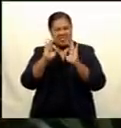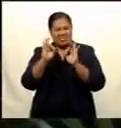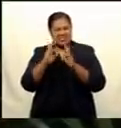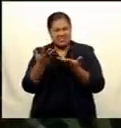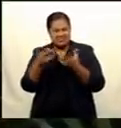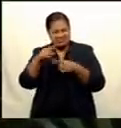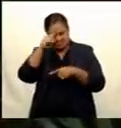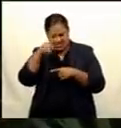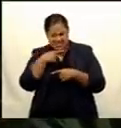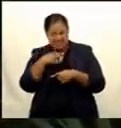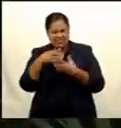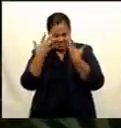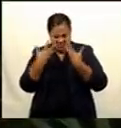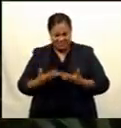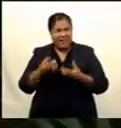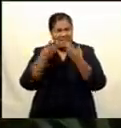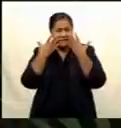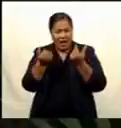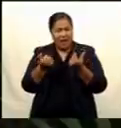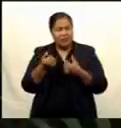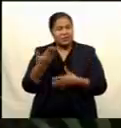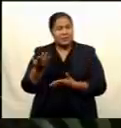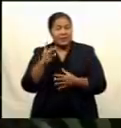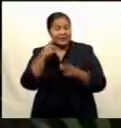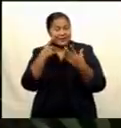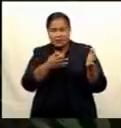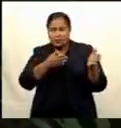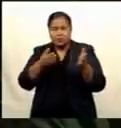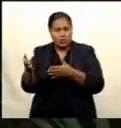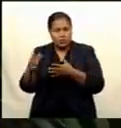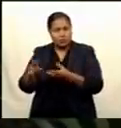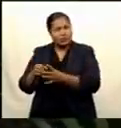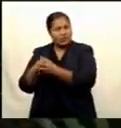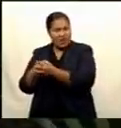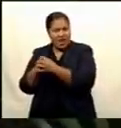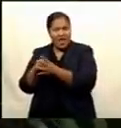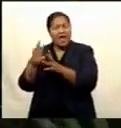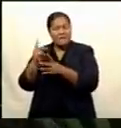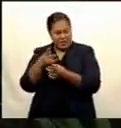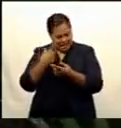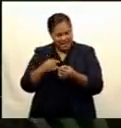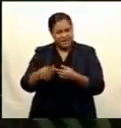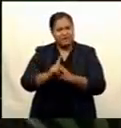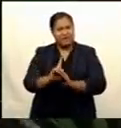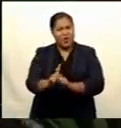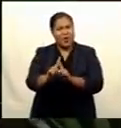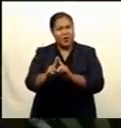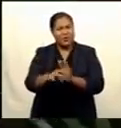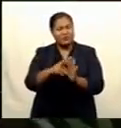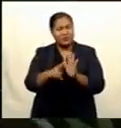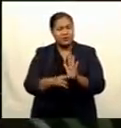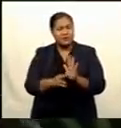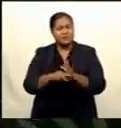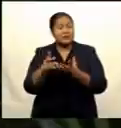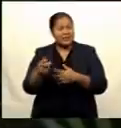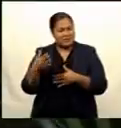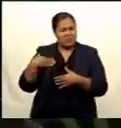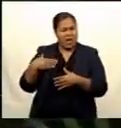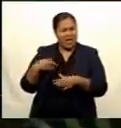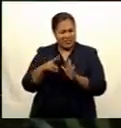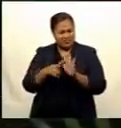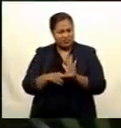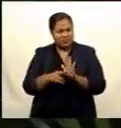unknowingly passed on the virus to his colleagues despite protocols that are in place. The institution says while protocols have